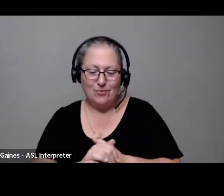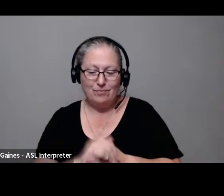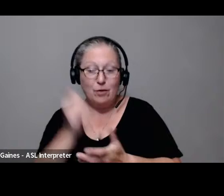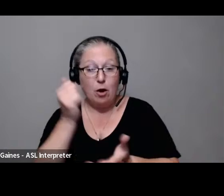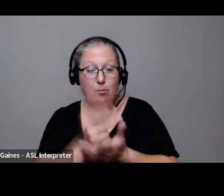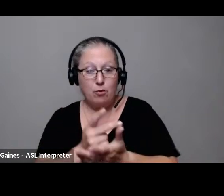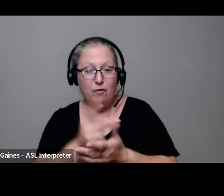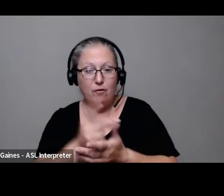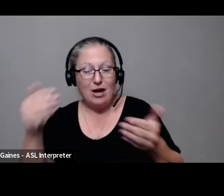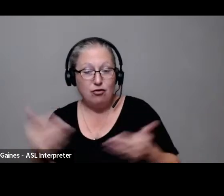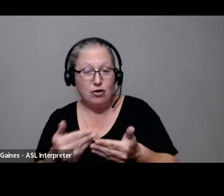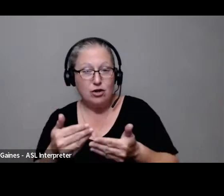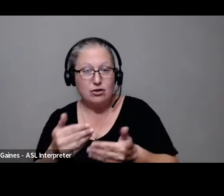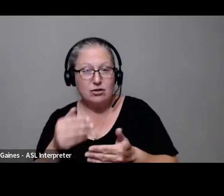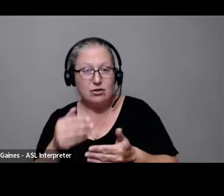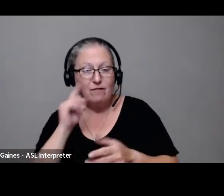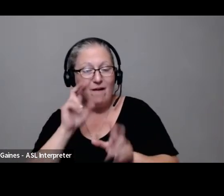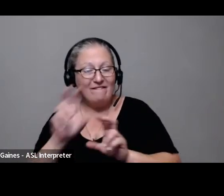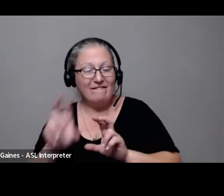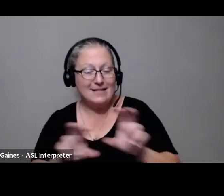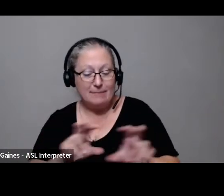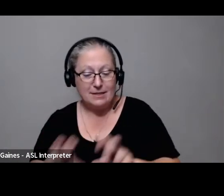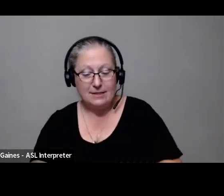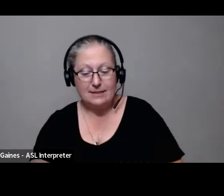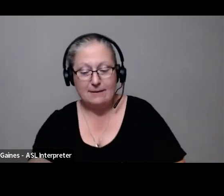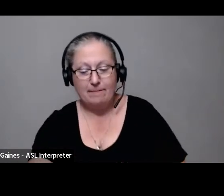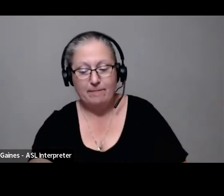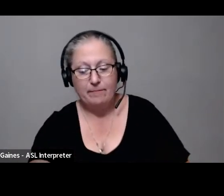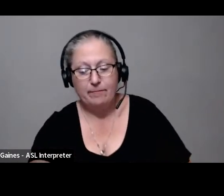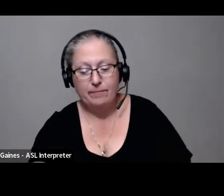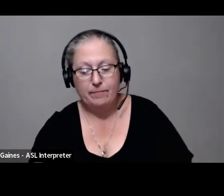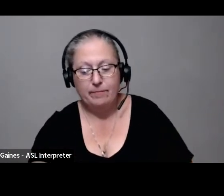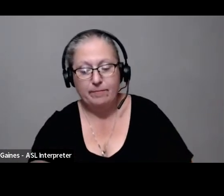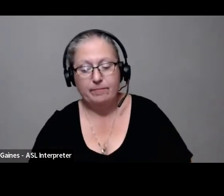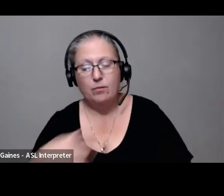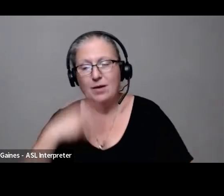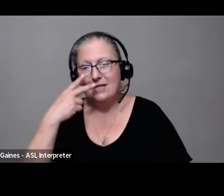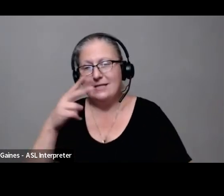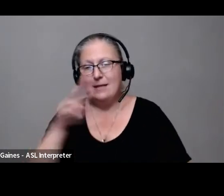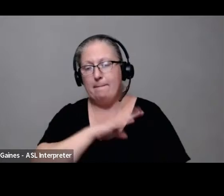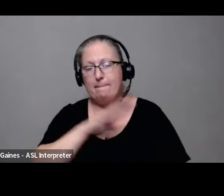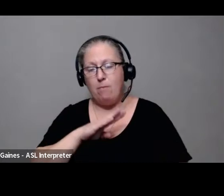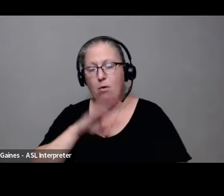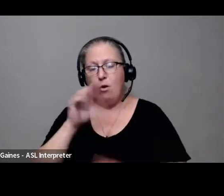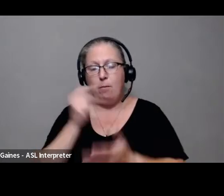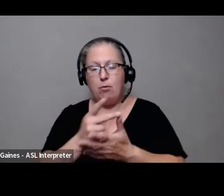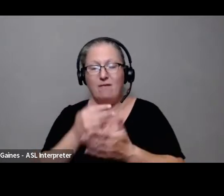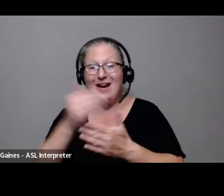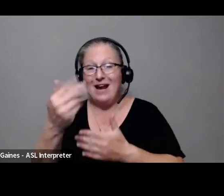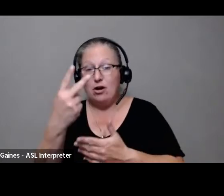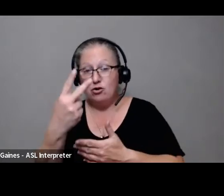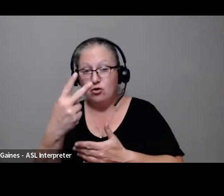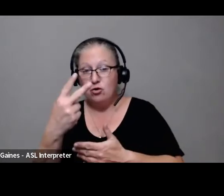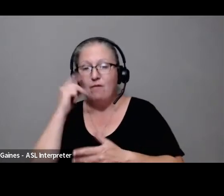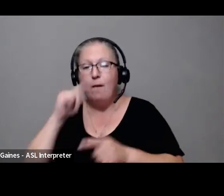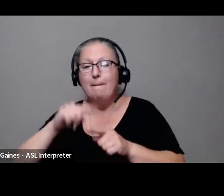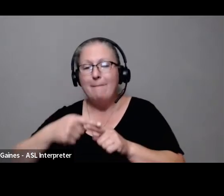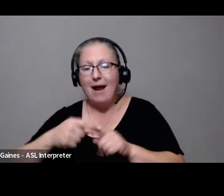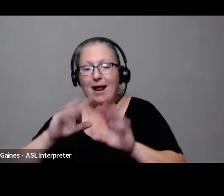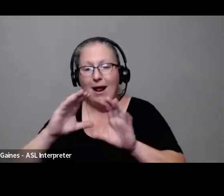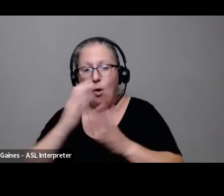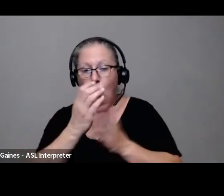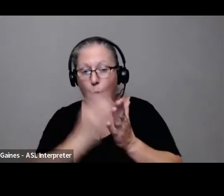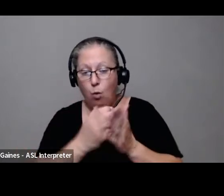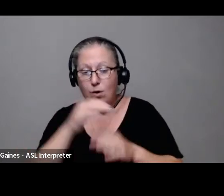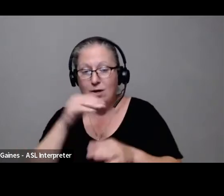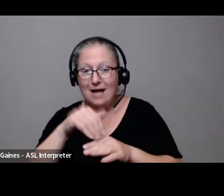Approval of introduction to investments. So yeah, we're seeking board approval of these two. The next two classes are two pilot courses